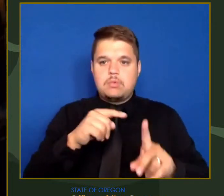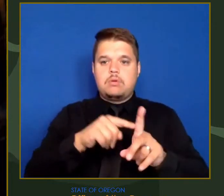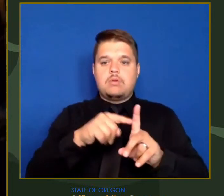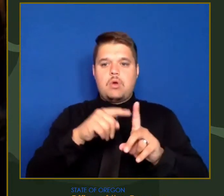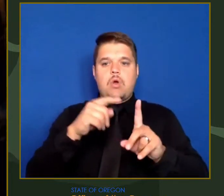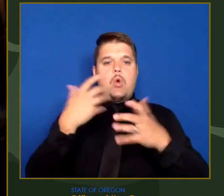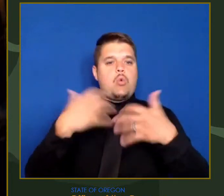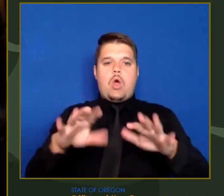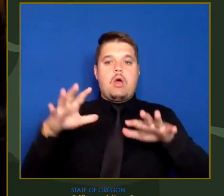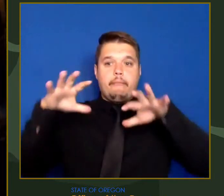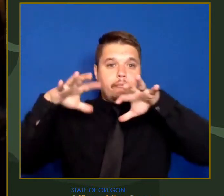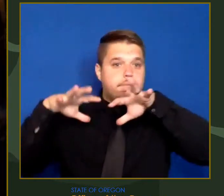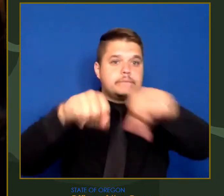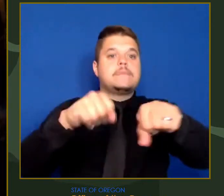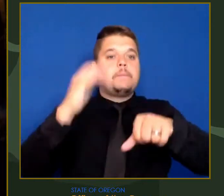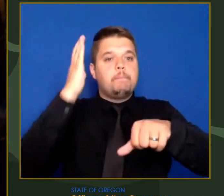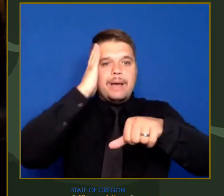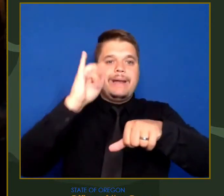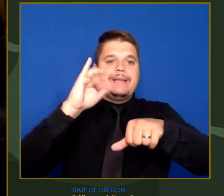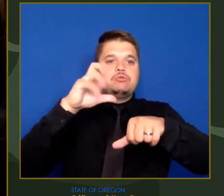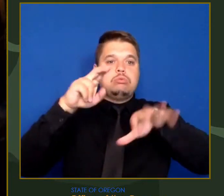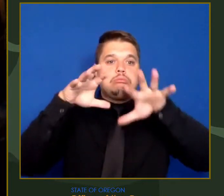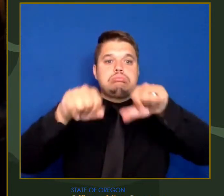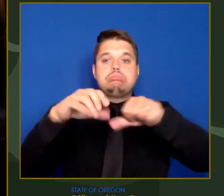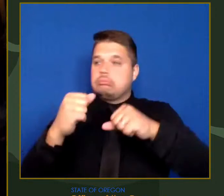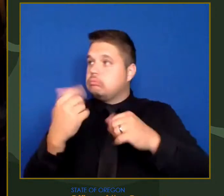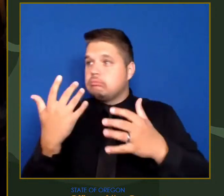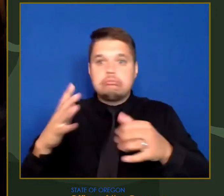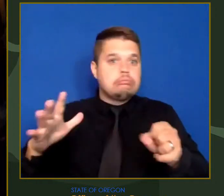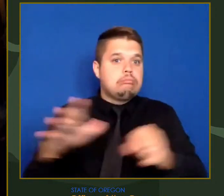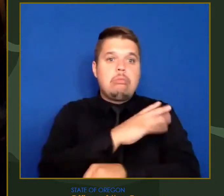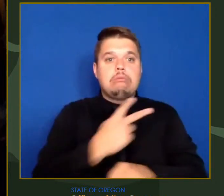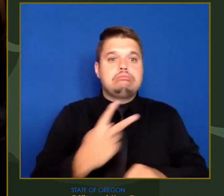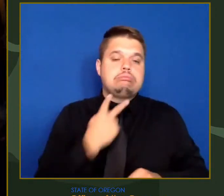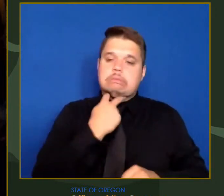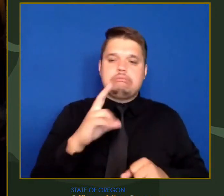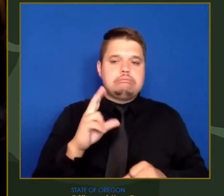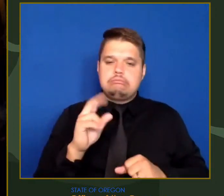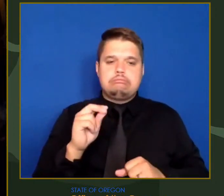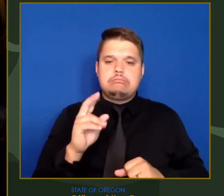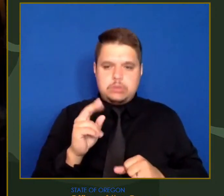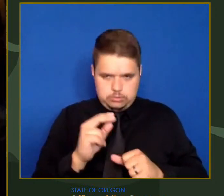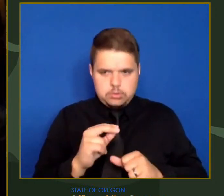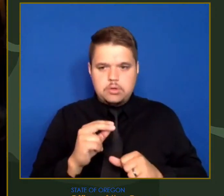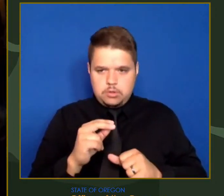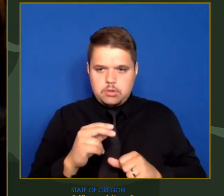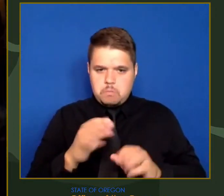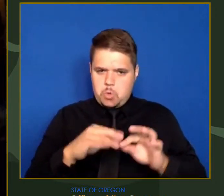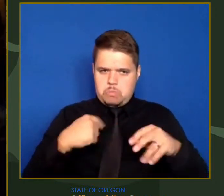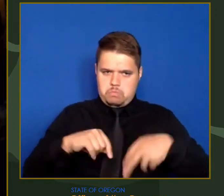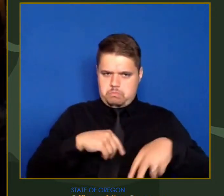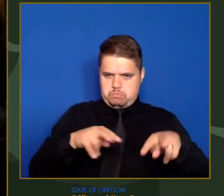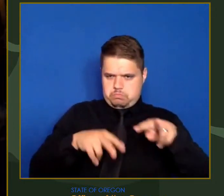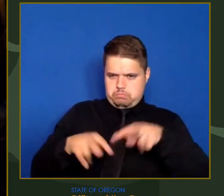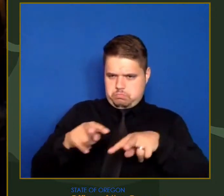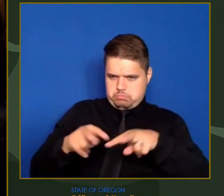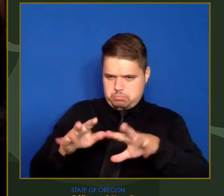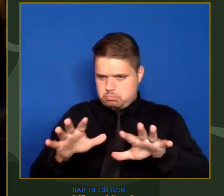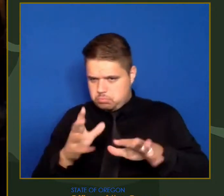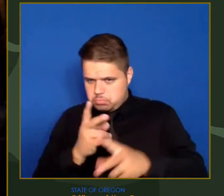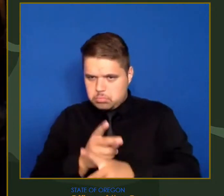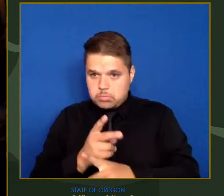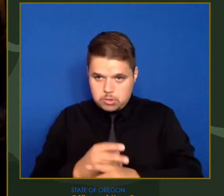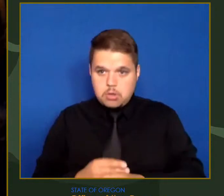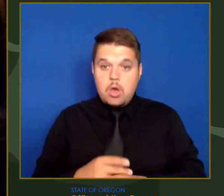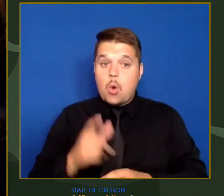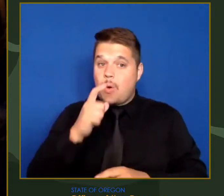50 last week. This is reflective of our recent surge in cases, which is now decreasing. Every death from